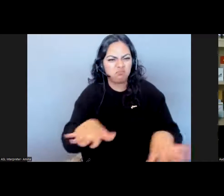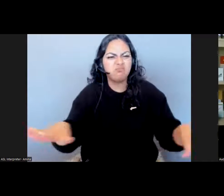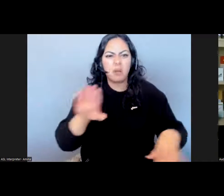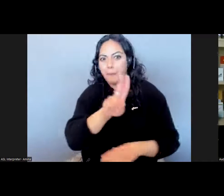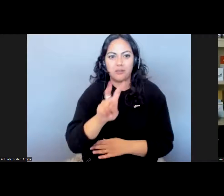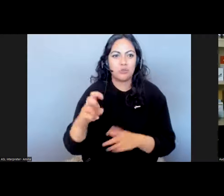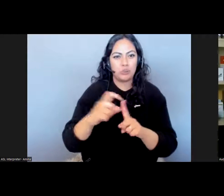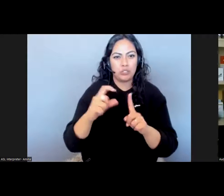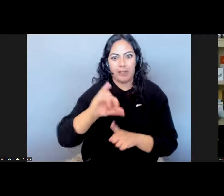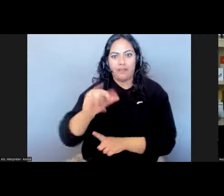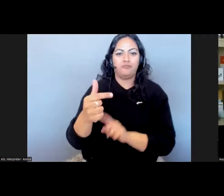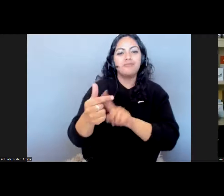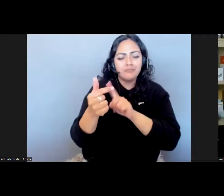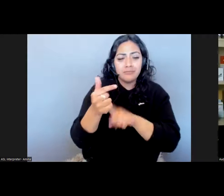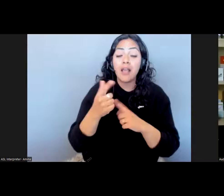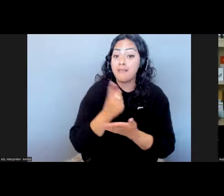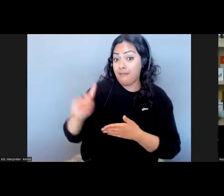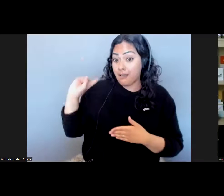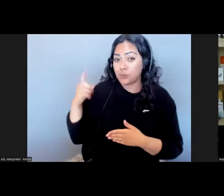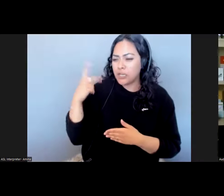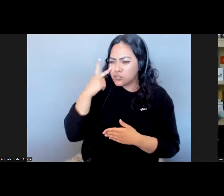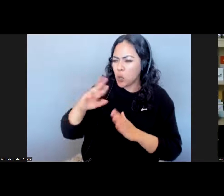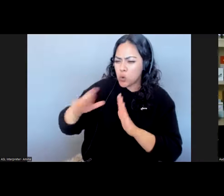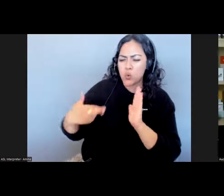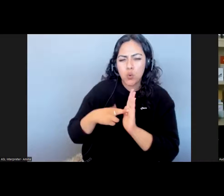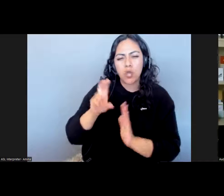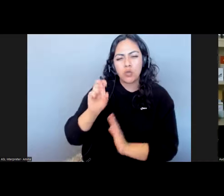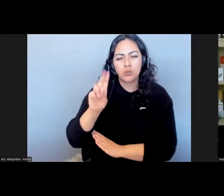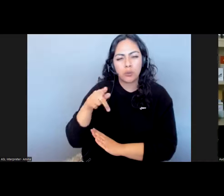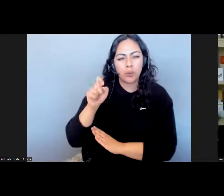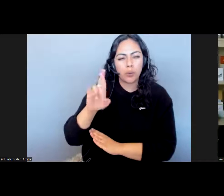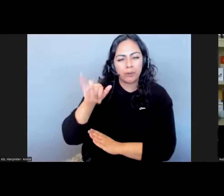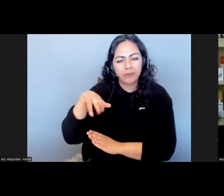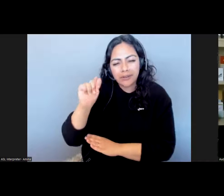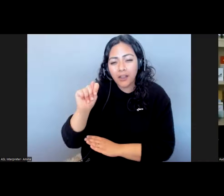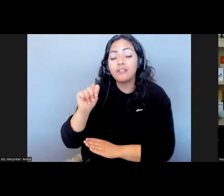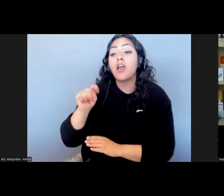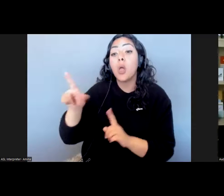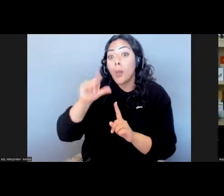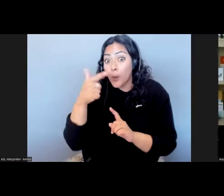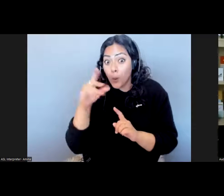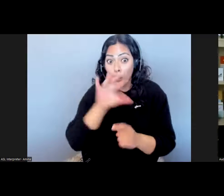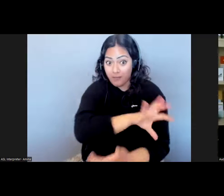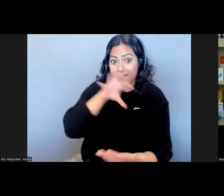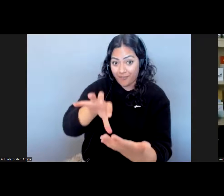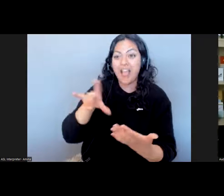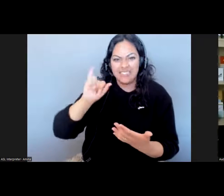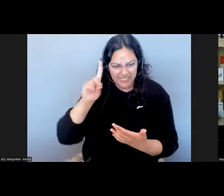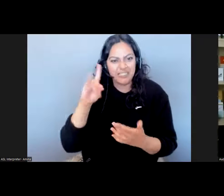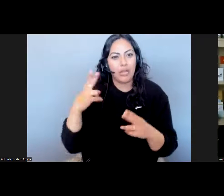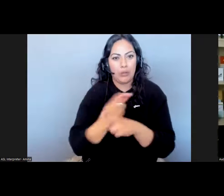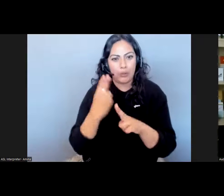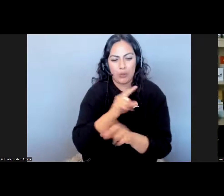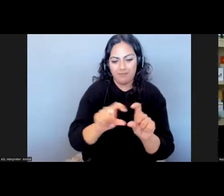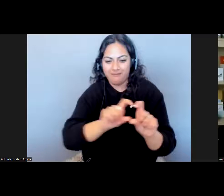honestly say that when I saw what the superintendent rolled out with the logo that the students presented, he did use the buzzword intergenerational. I